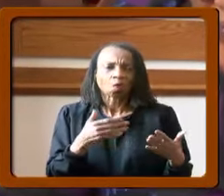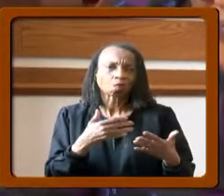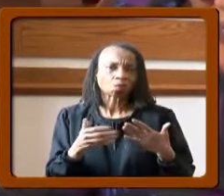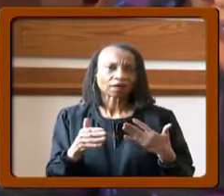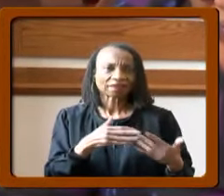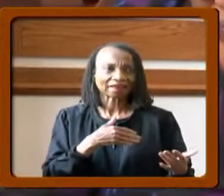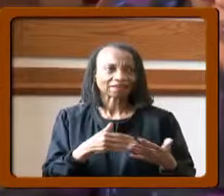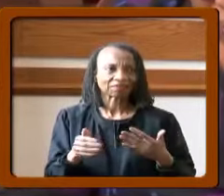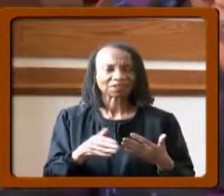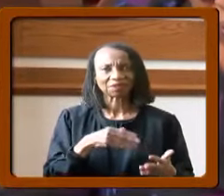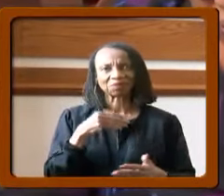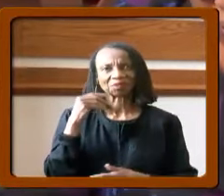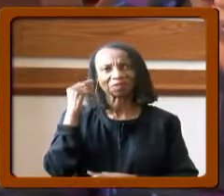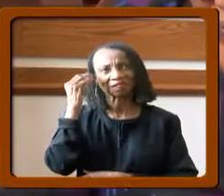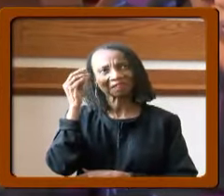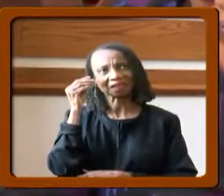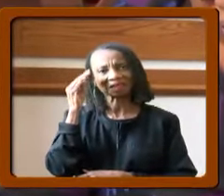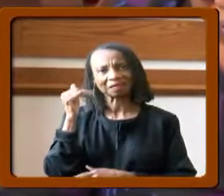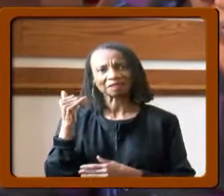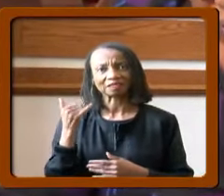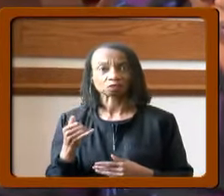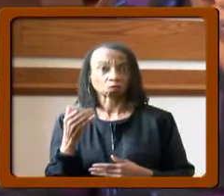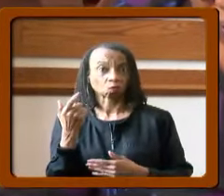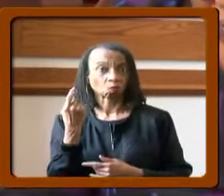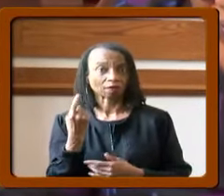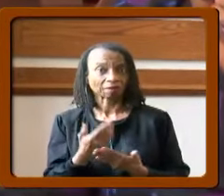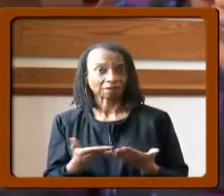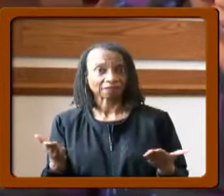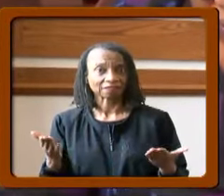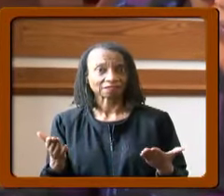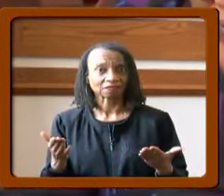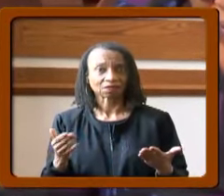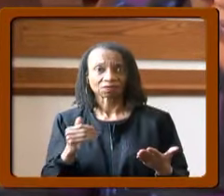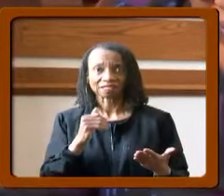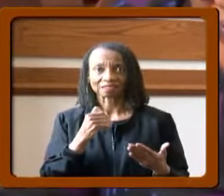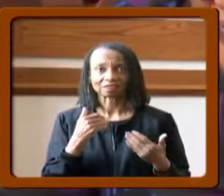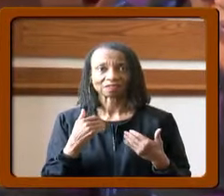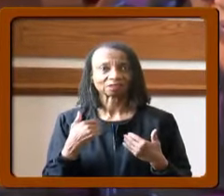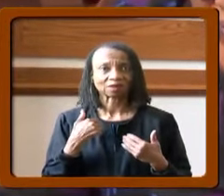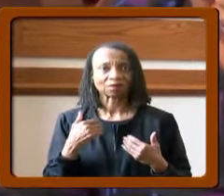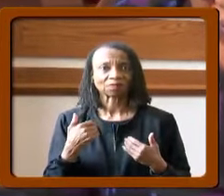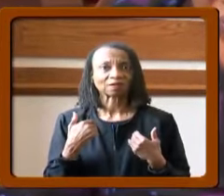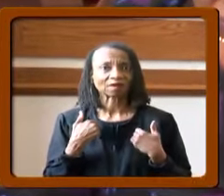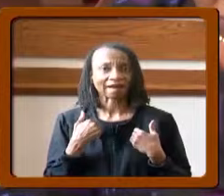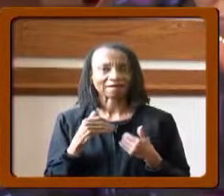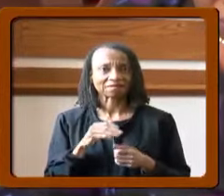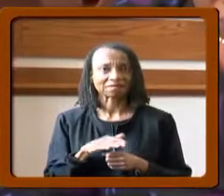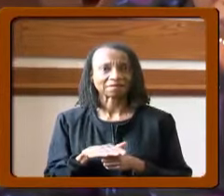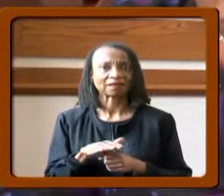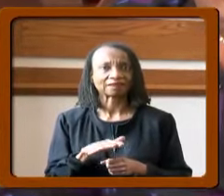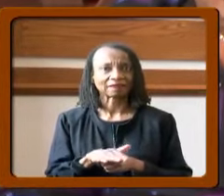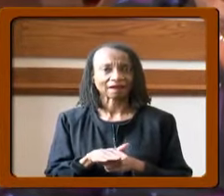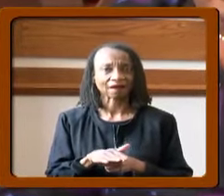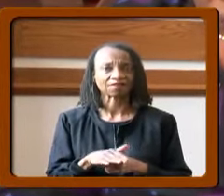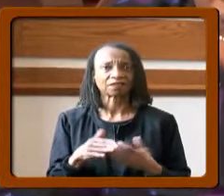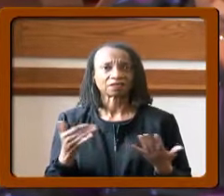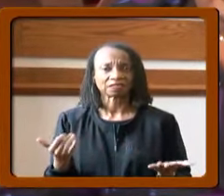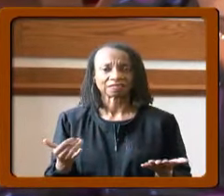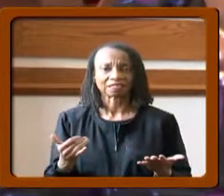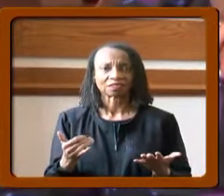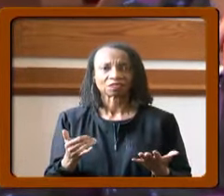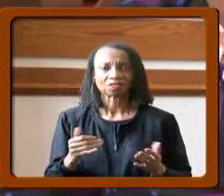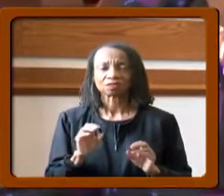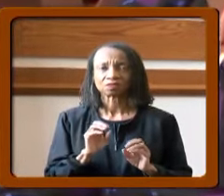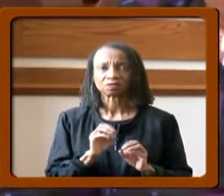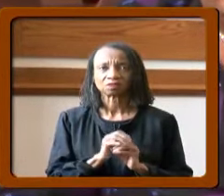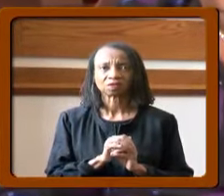whatever else we may lack, there is one thing that we do not lack in our world and in our society. There is